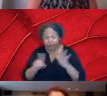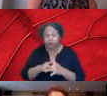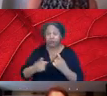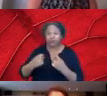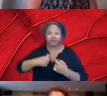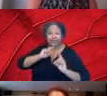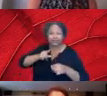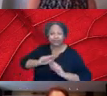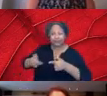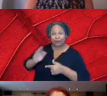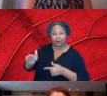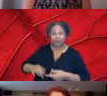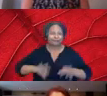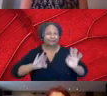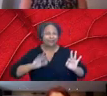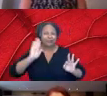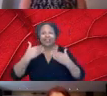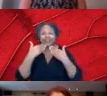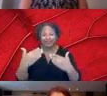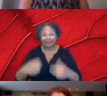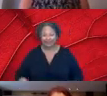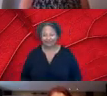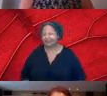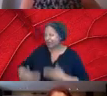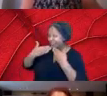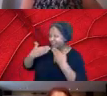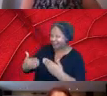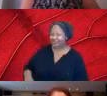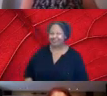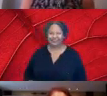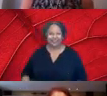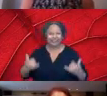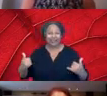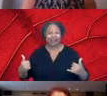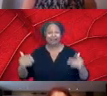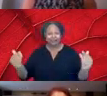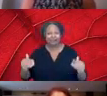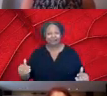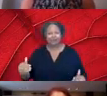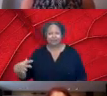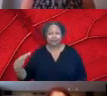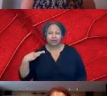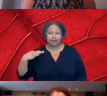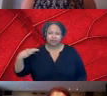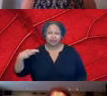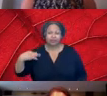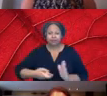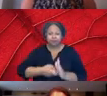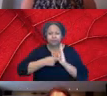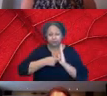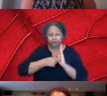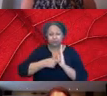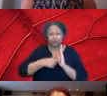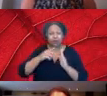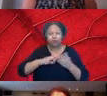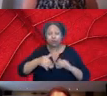Definitely, definitely. Thank you. Thank you. All right, so now on to the eligibility for the Community Arts Award. Alexandra, can